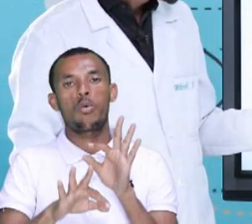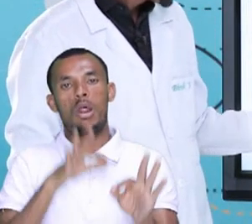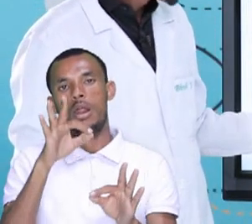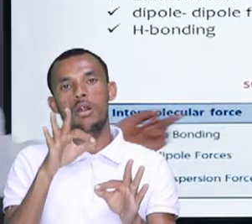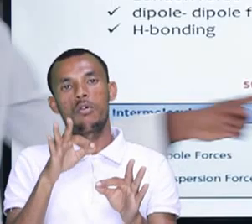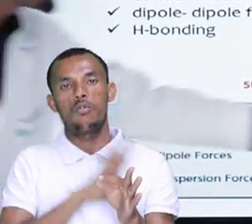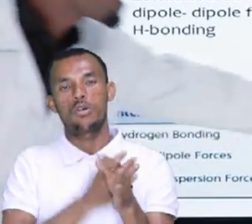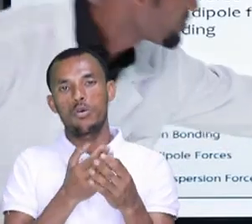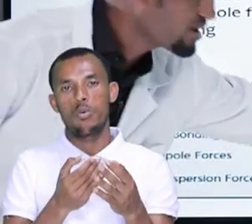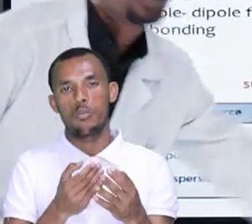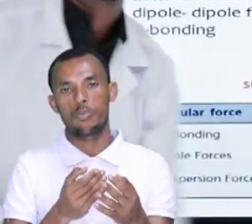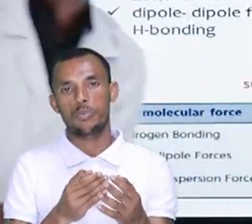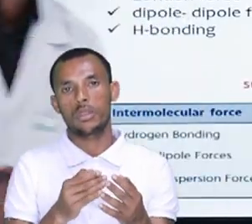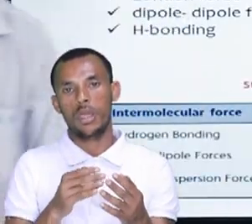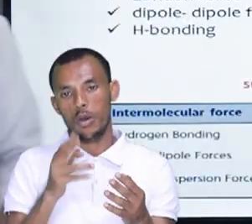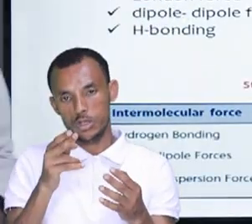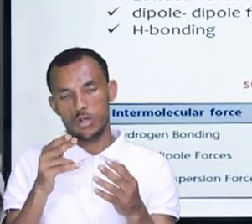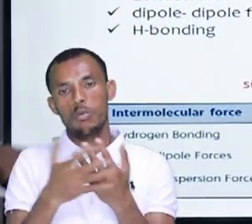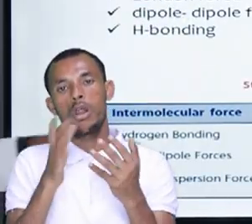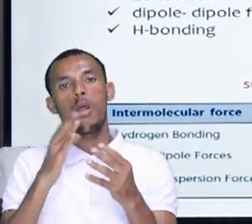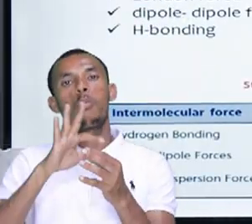Polarity. Hydrogen bondings are polar.